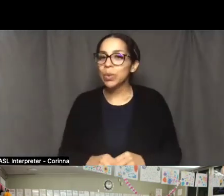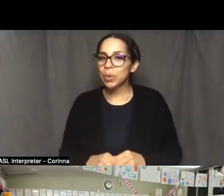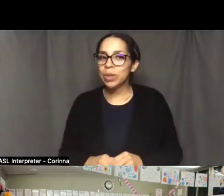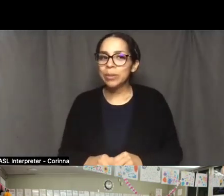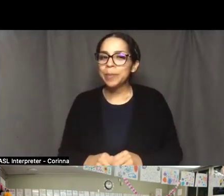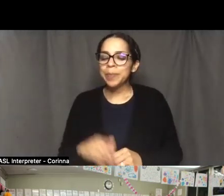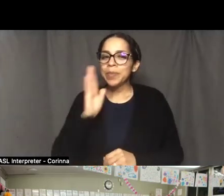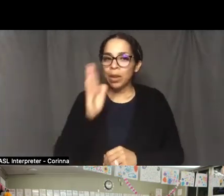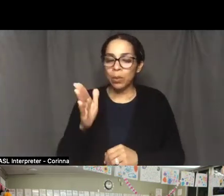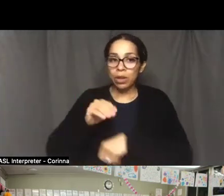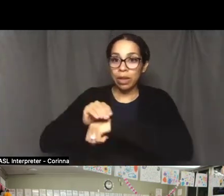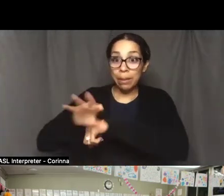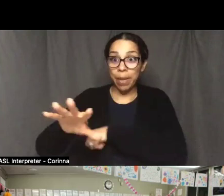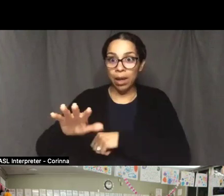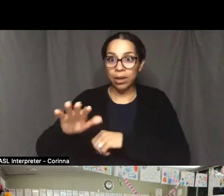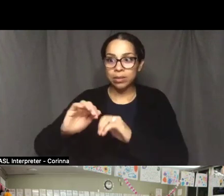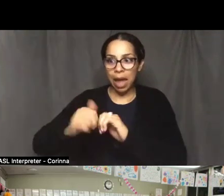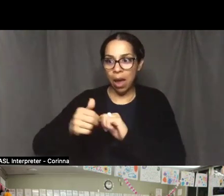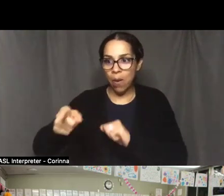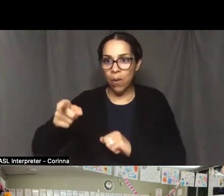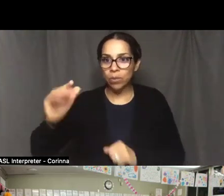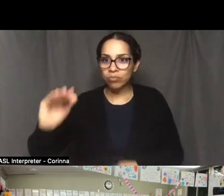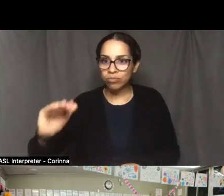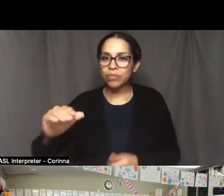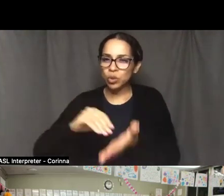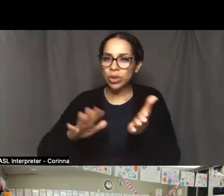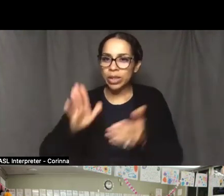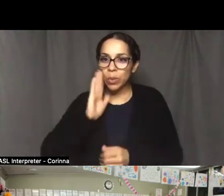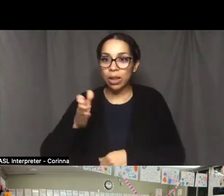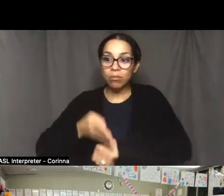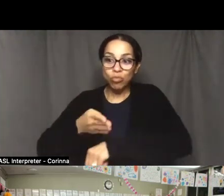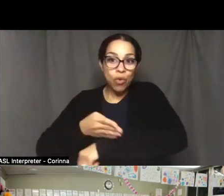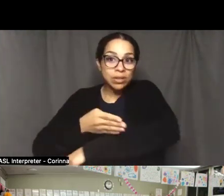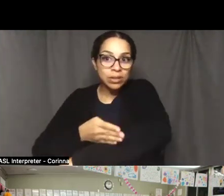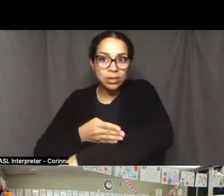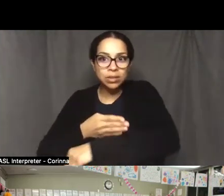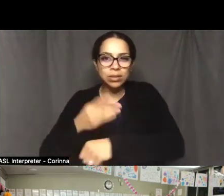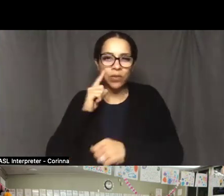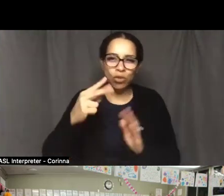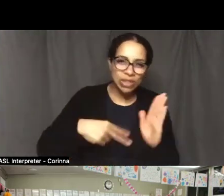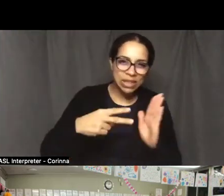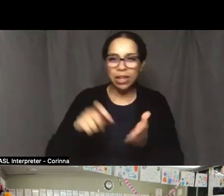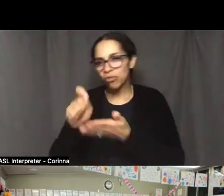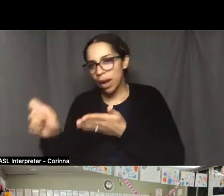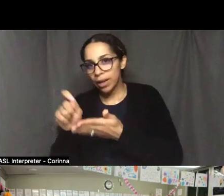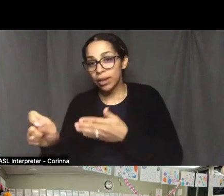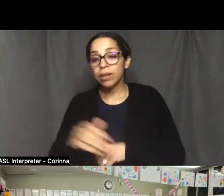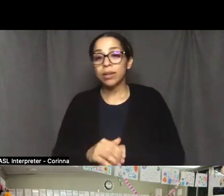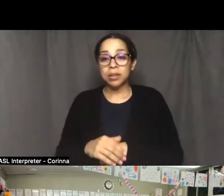progress through as readers and writers in our program. What we have seen anecdotally and